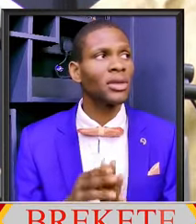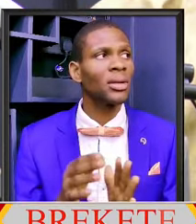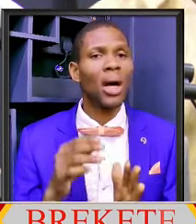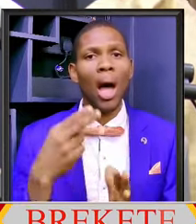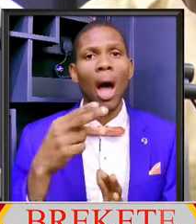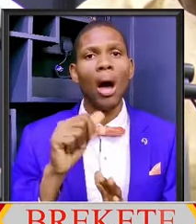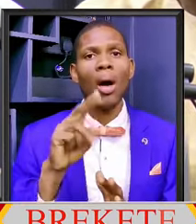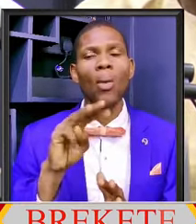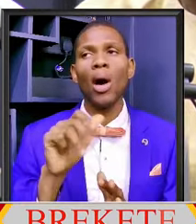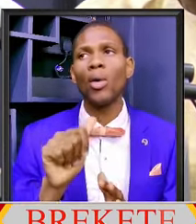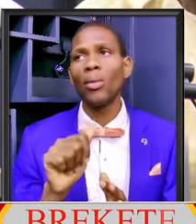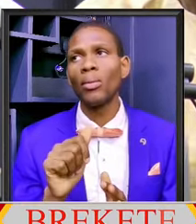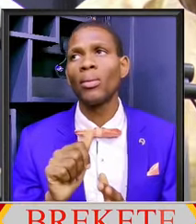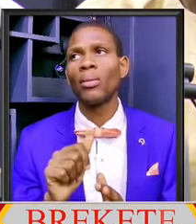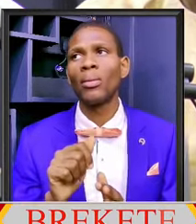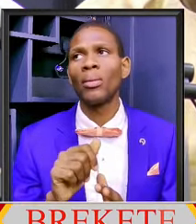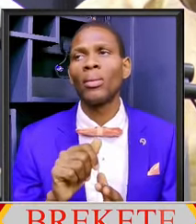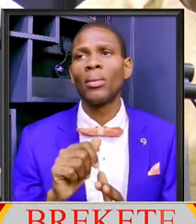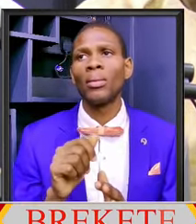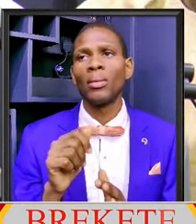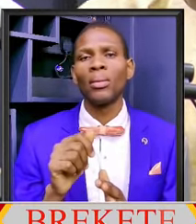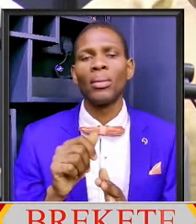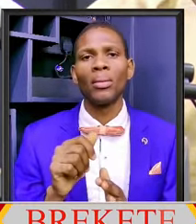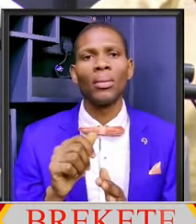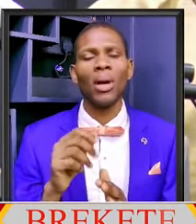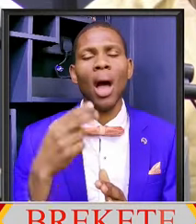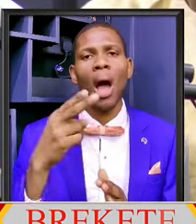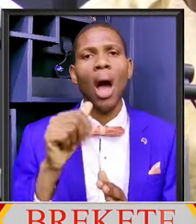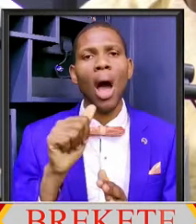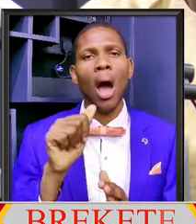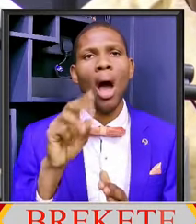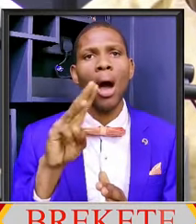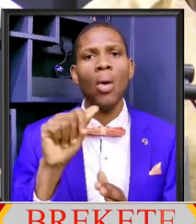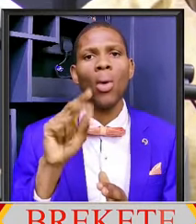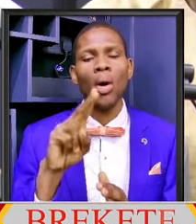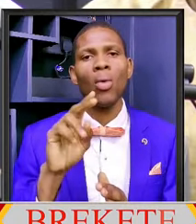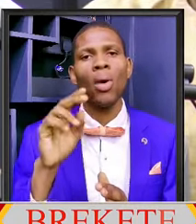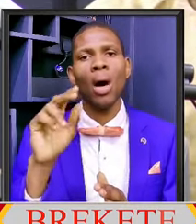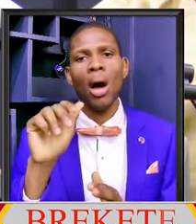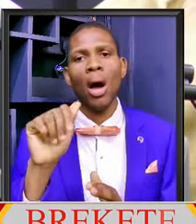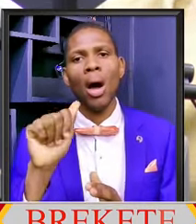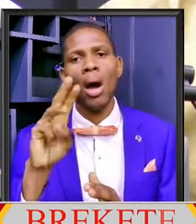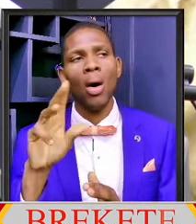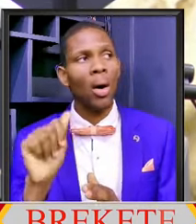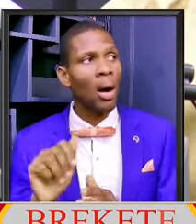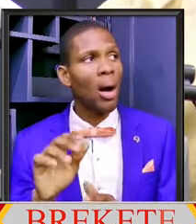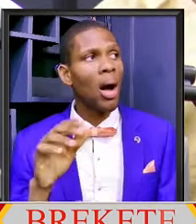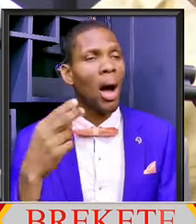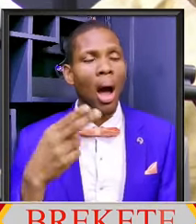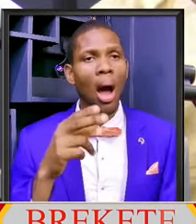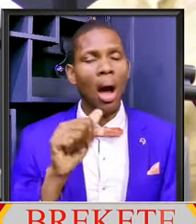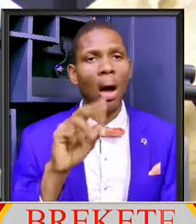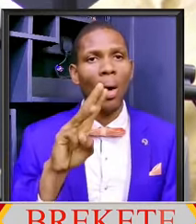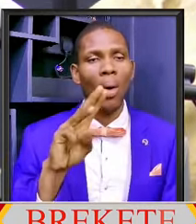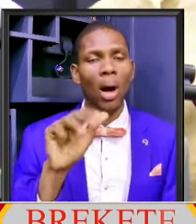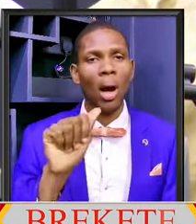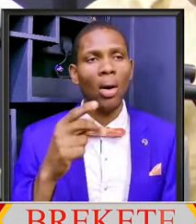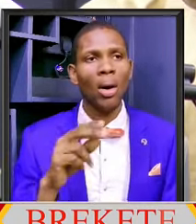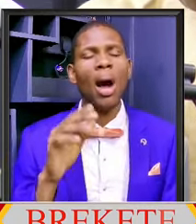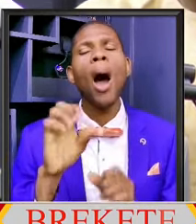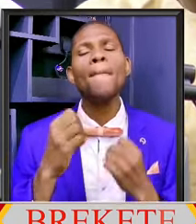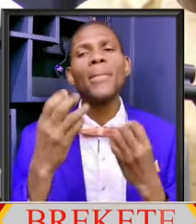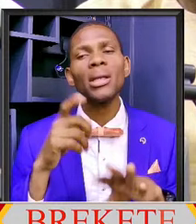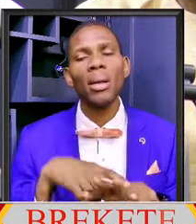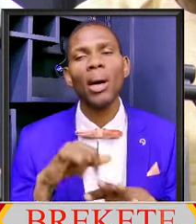Okay. Hawa Awal. Yes, sir. Hawa Awal. Yes, sir. Hawa Awal. Yes, sir. How